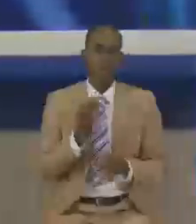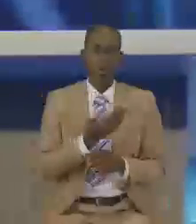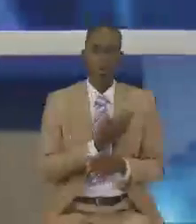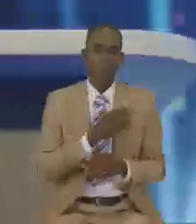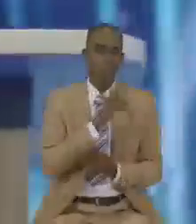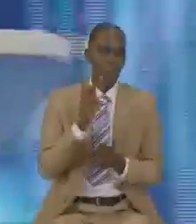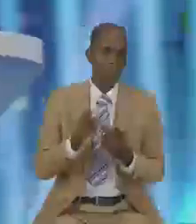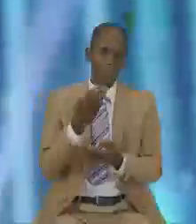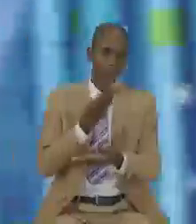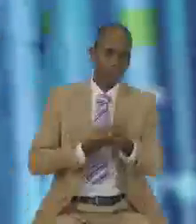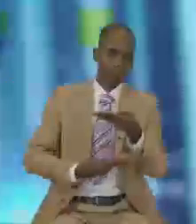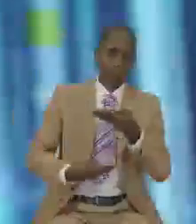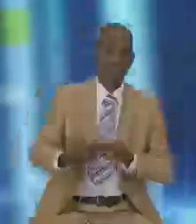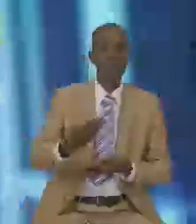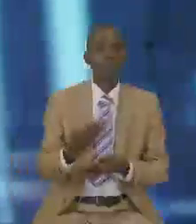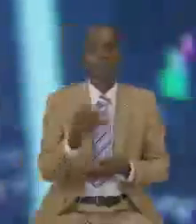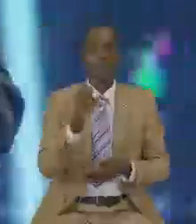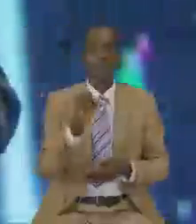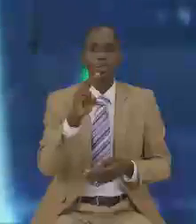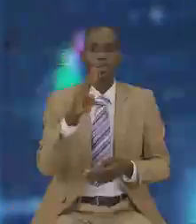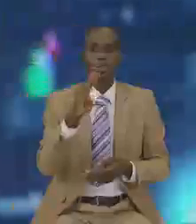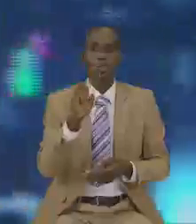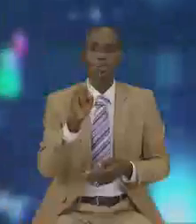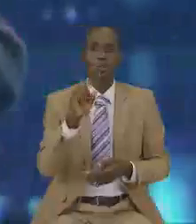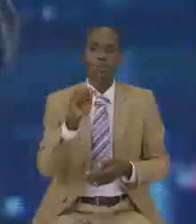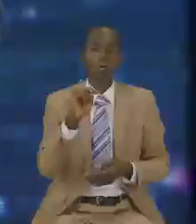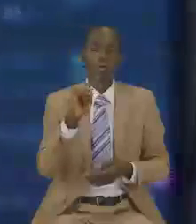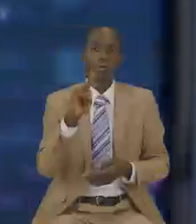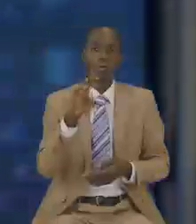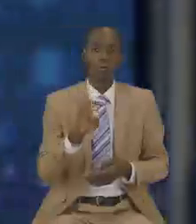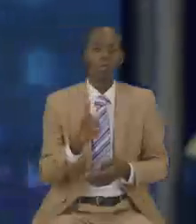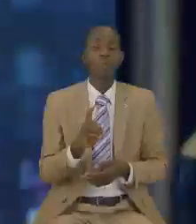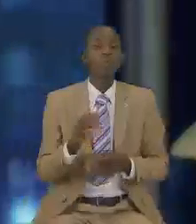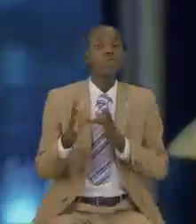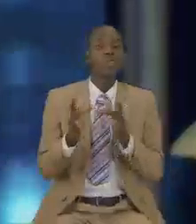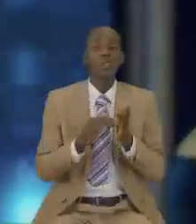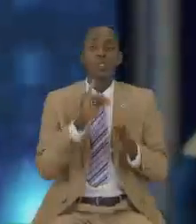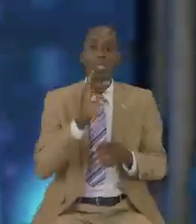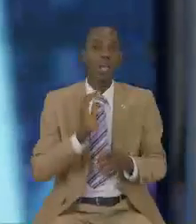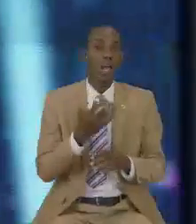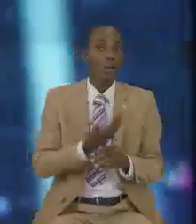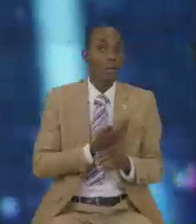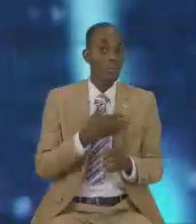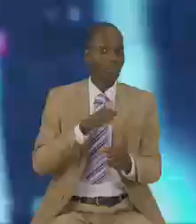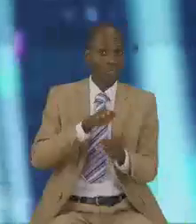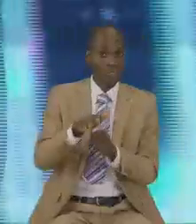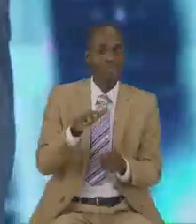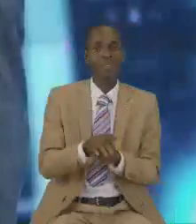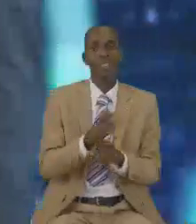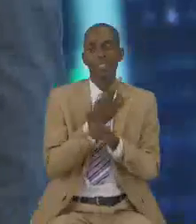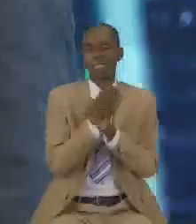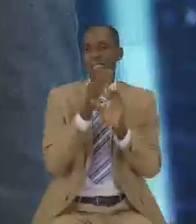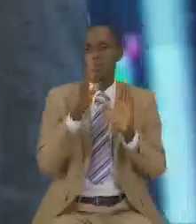substitute. Jesus is the all-sufficient redeemer. And Jesus is the